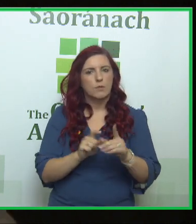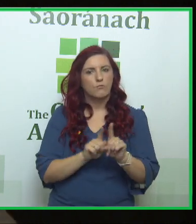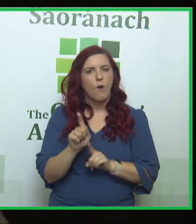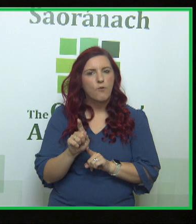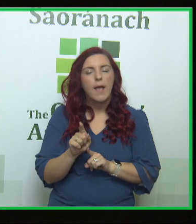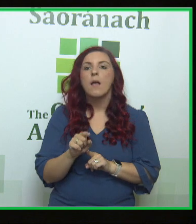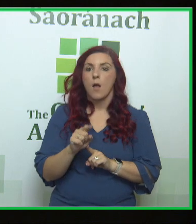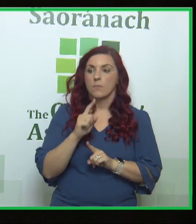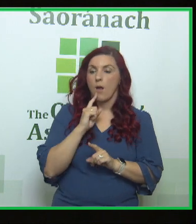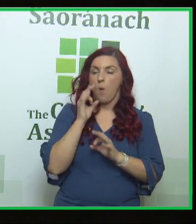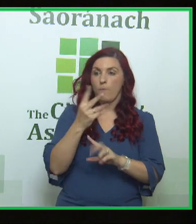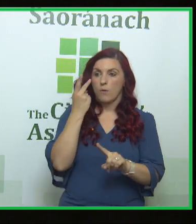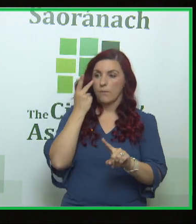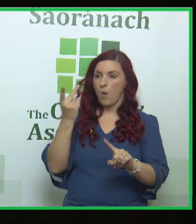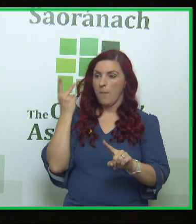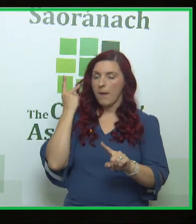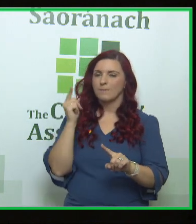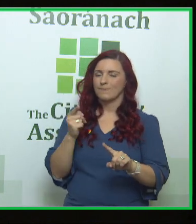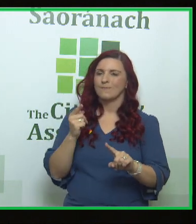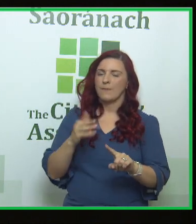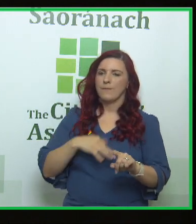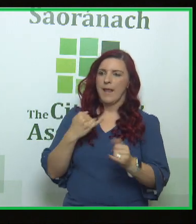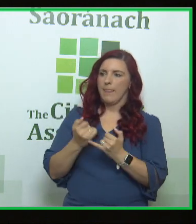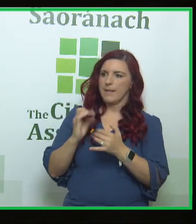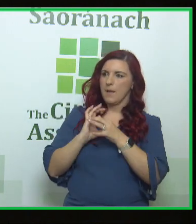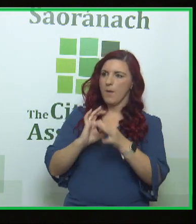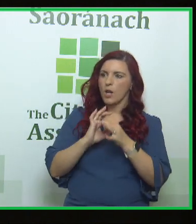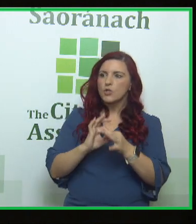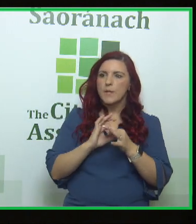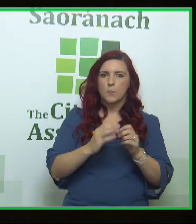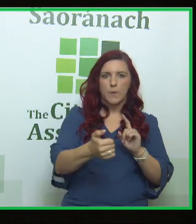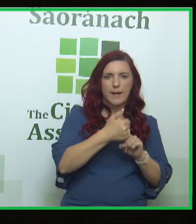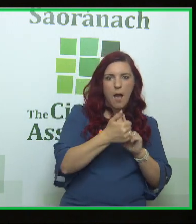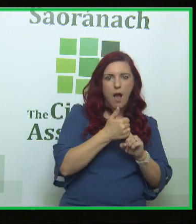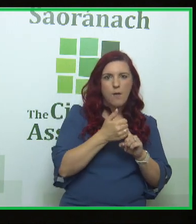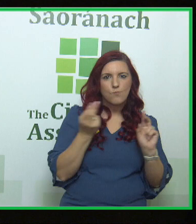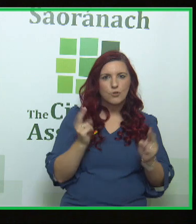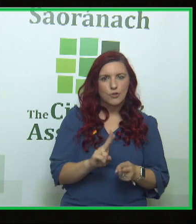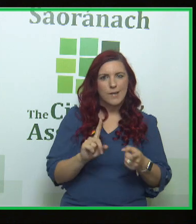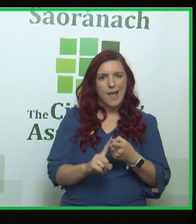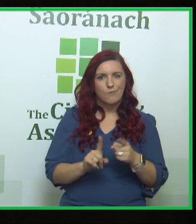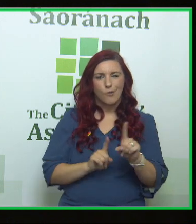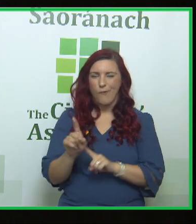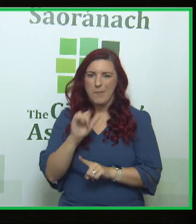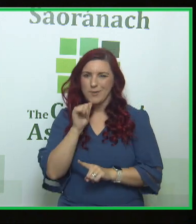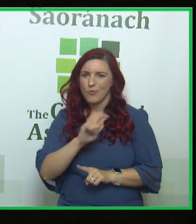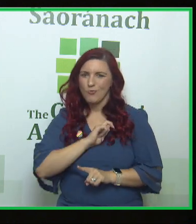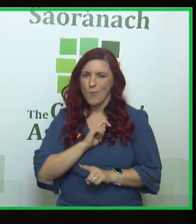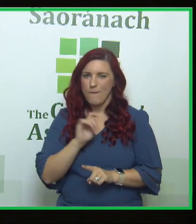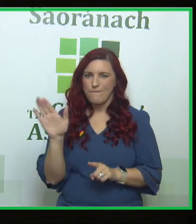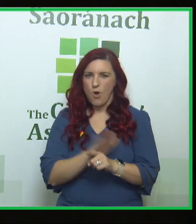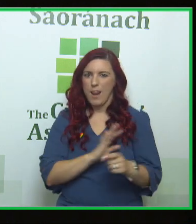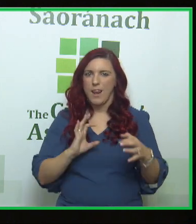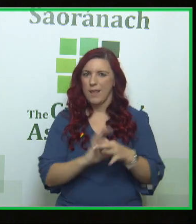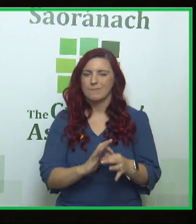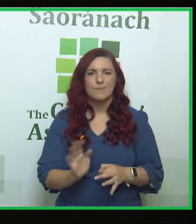first reflection, it looks like it is a partnership between harm reduction and recovery. Unfortunately, it isn't. It does